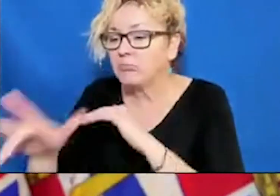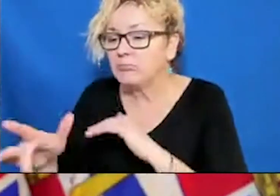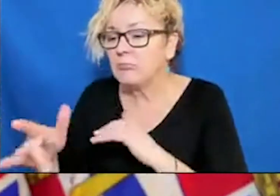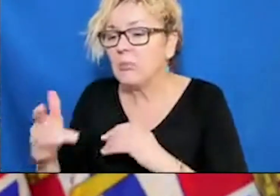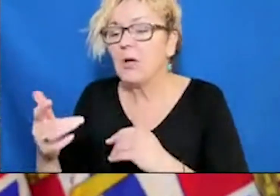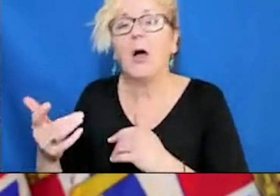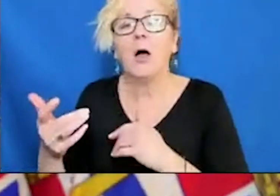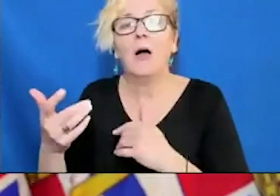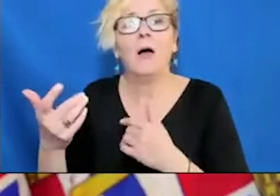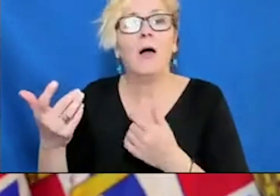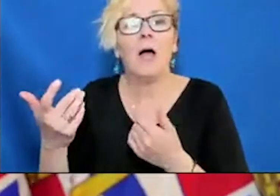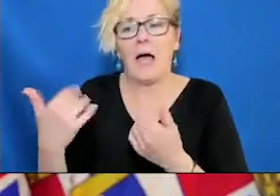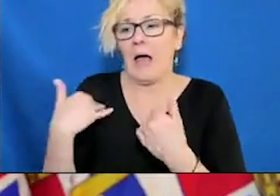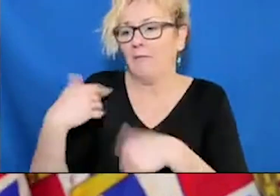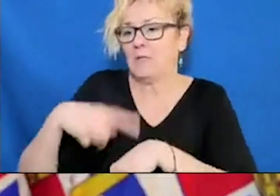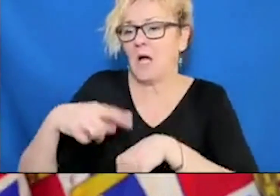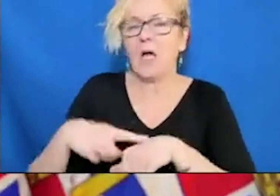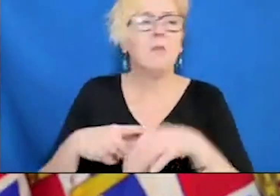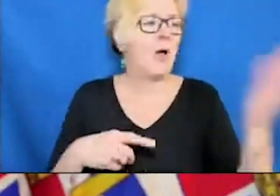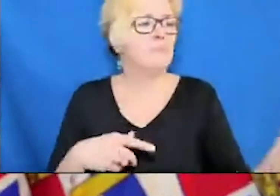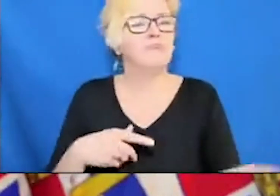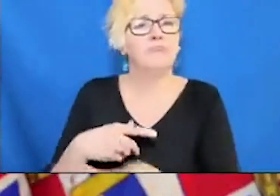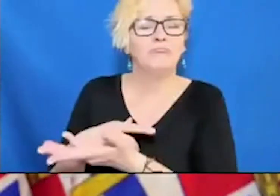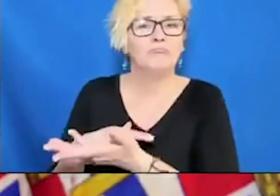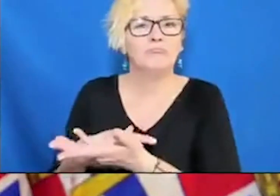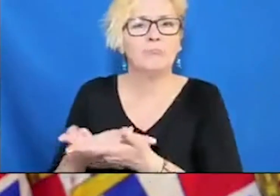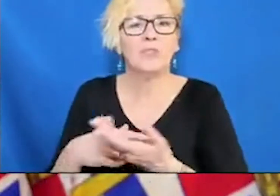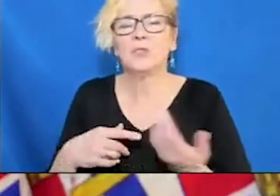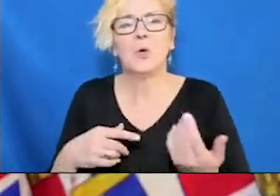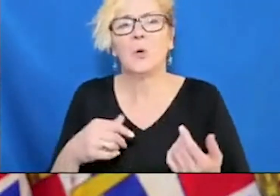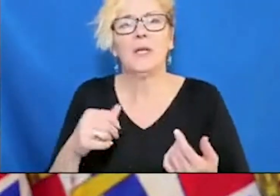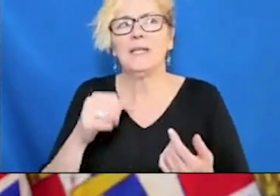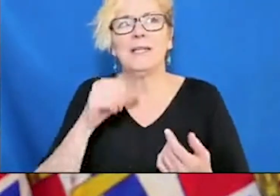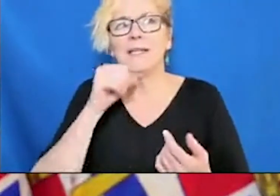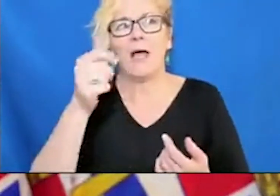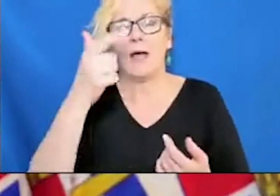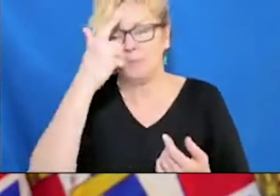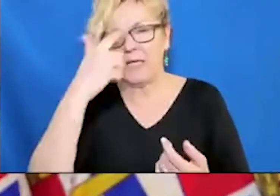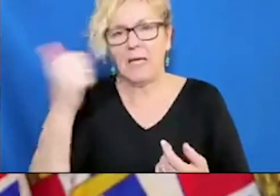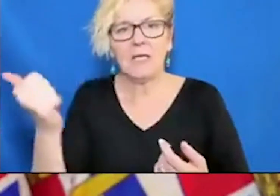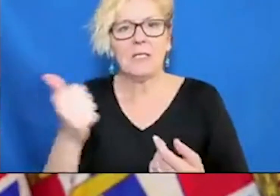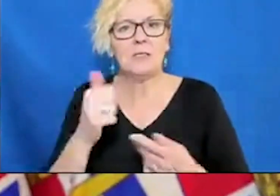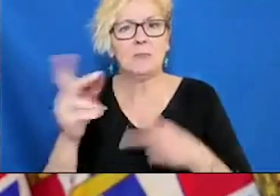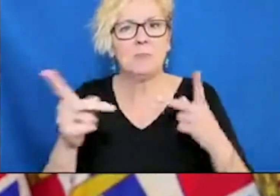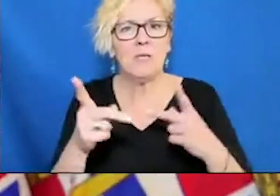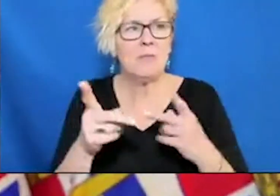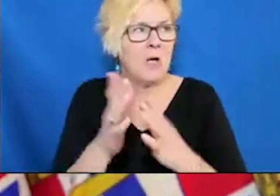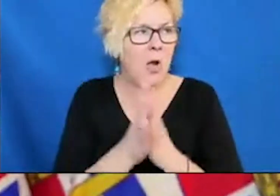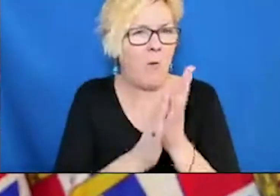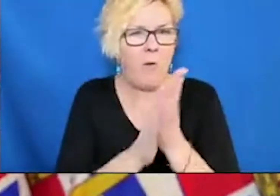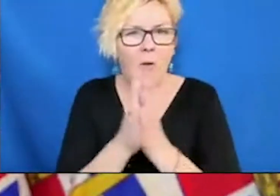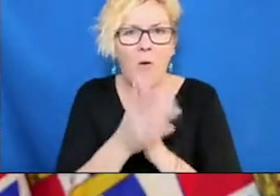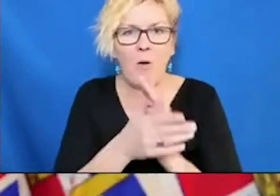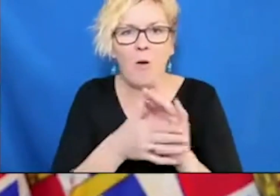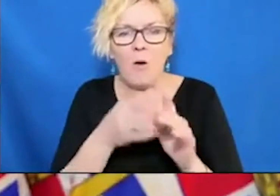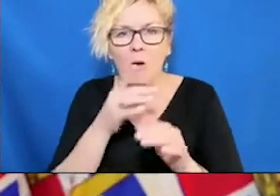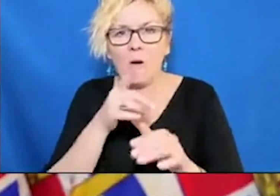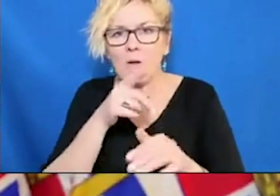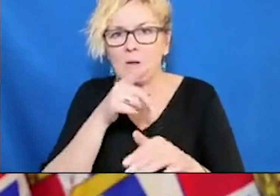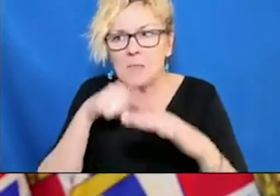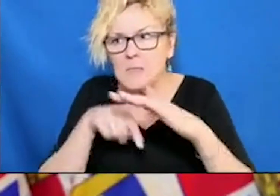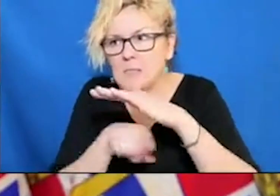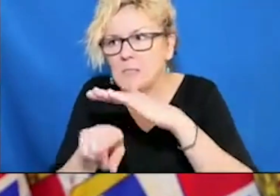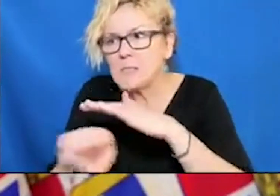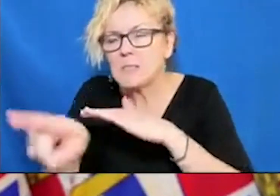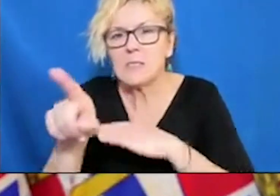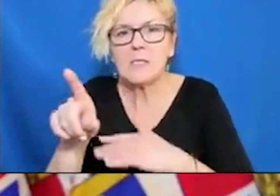big conspiracy or anything evil, okay? Most people are doing the right thing. It means that the situation is smooth. The